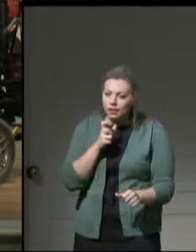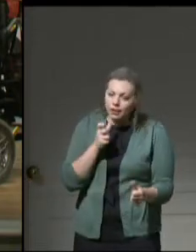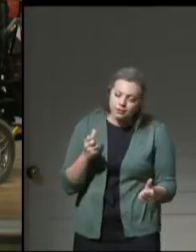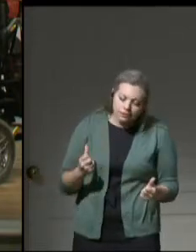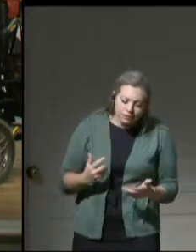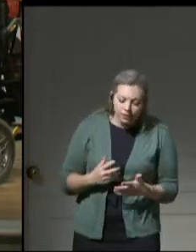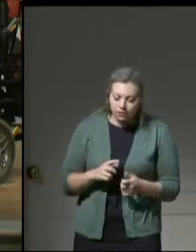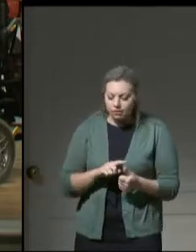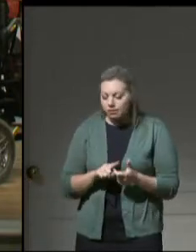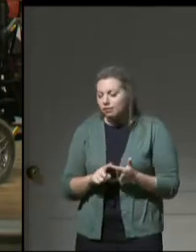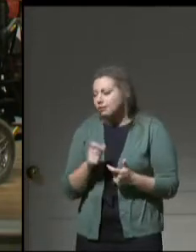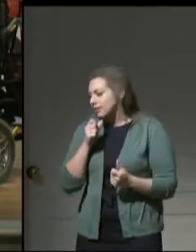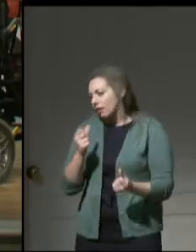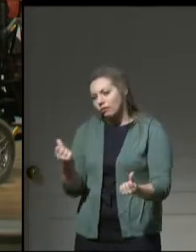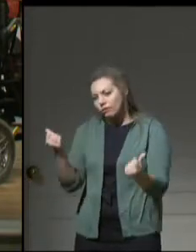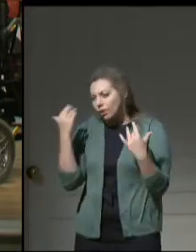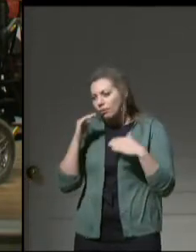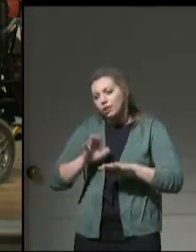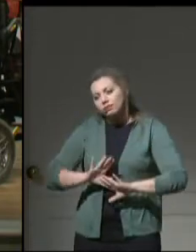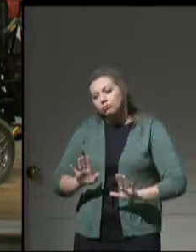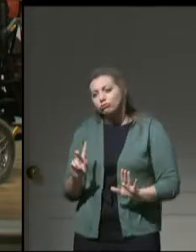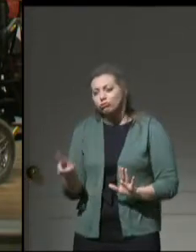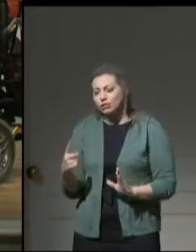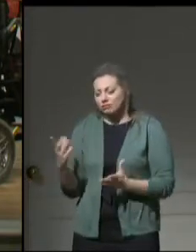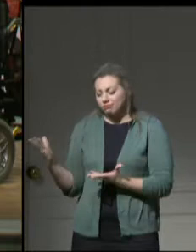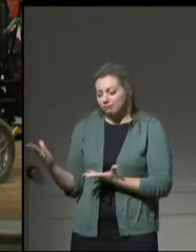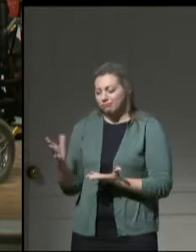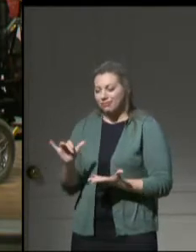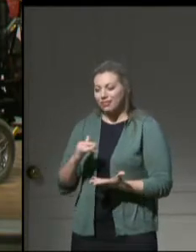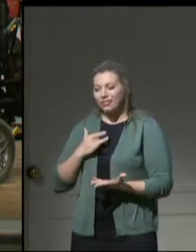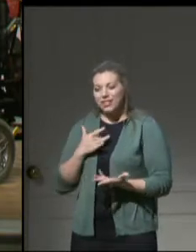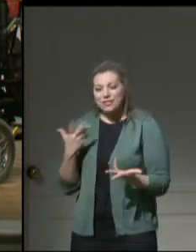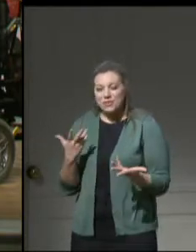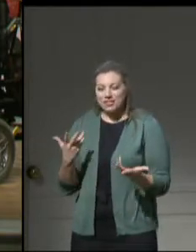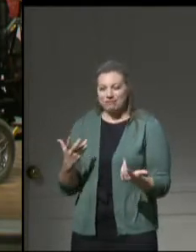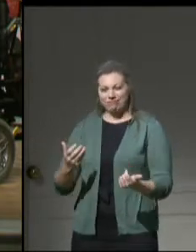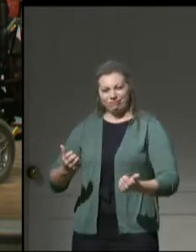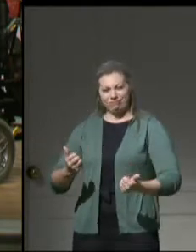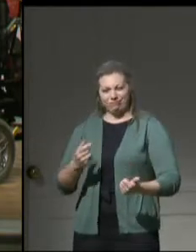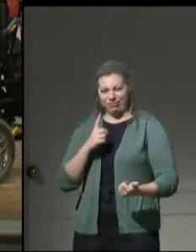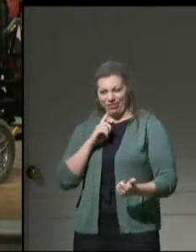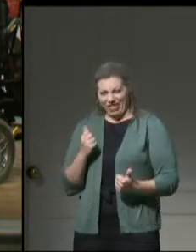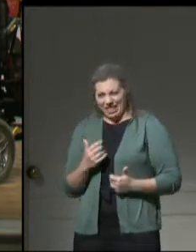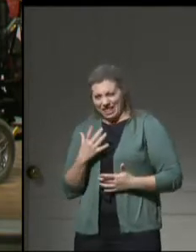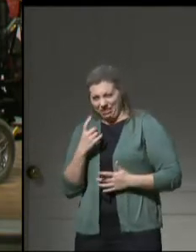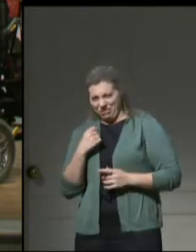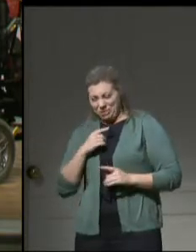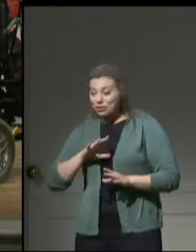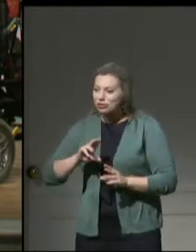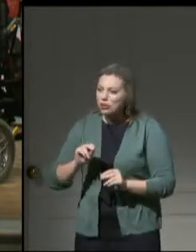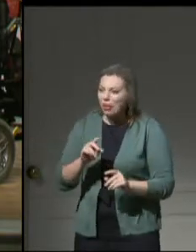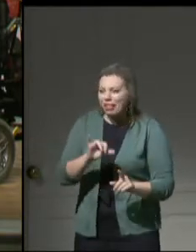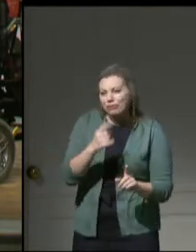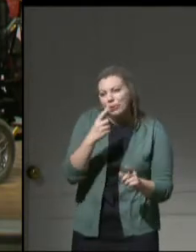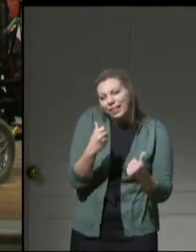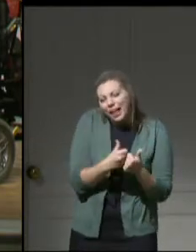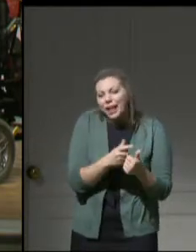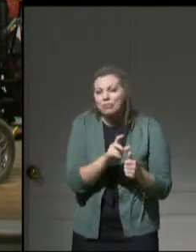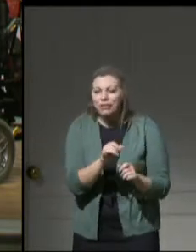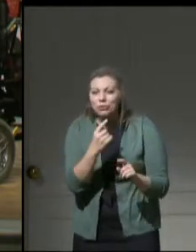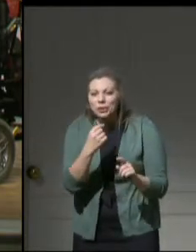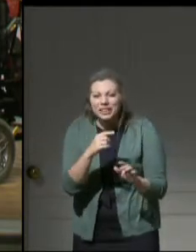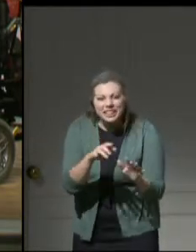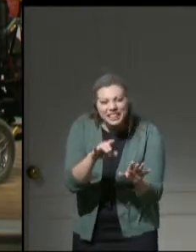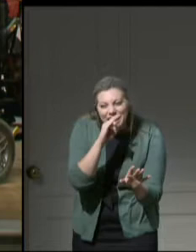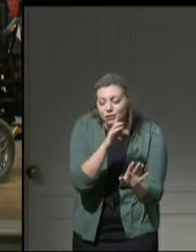or overwhelming or just bringing that feeling of VR is not for me, that's for games, right? That's for kids, which honestly